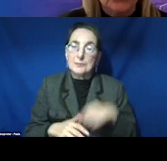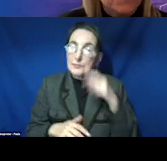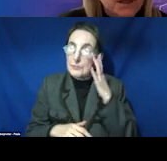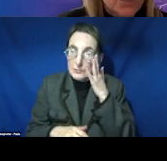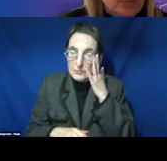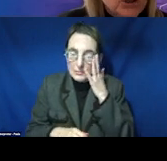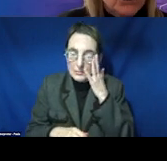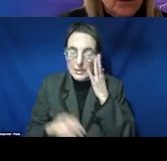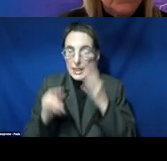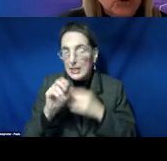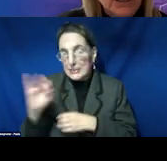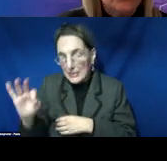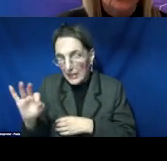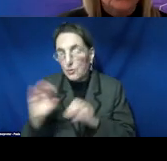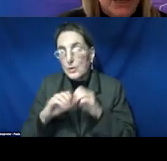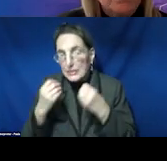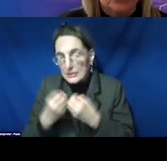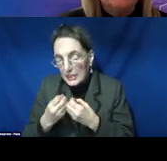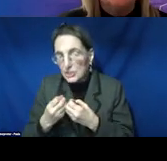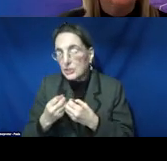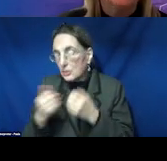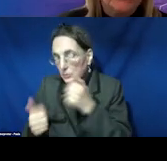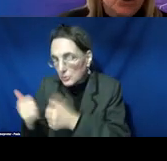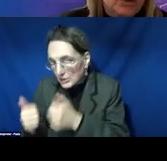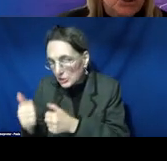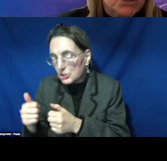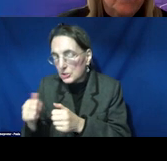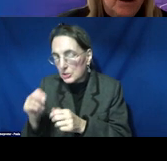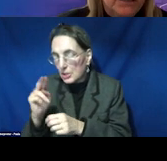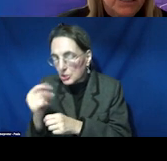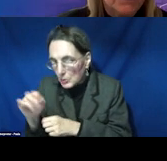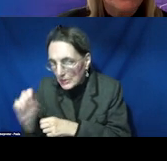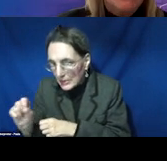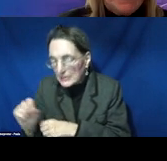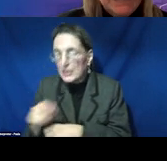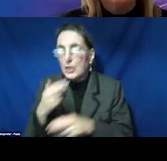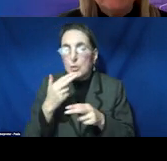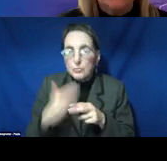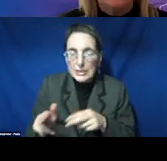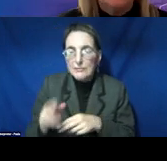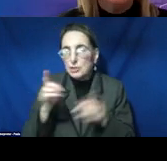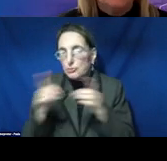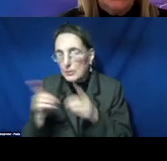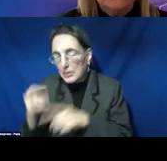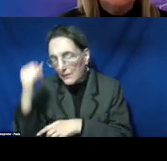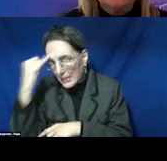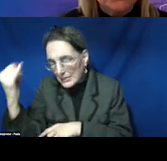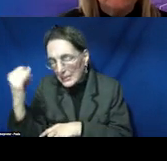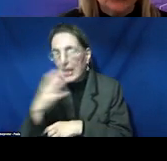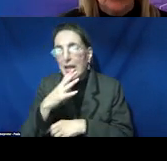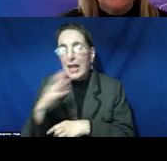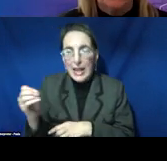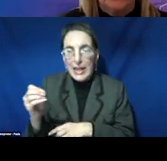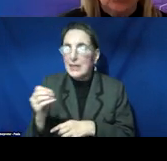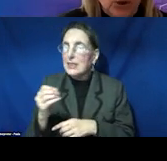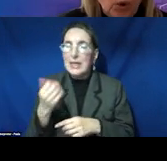organizational units, project title, keywords, and brief narrative descriptions of the idea and fit to any